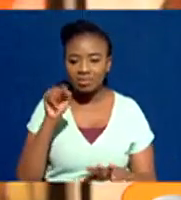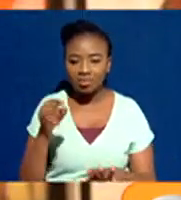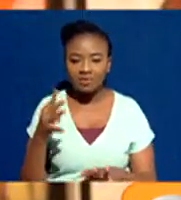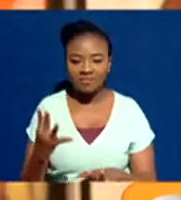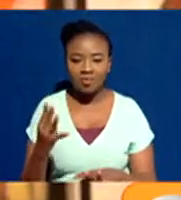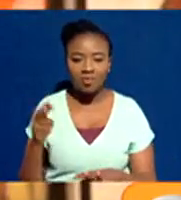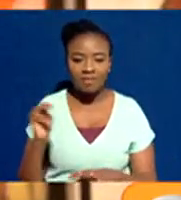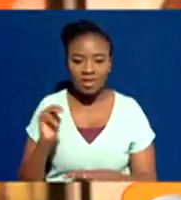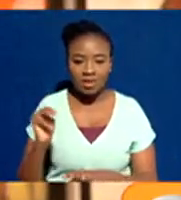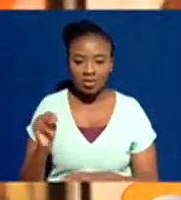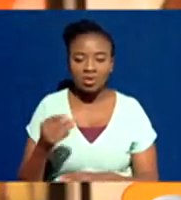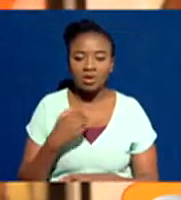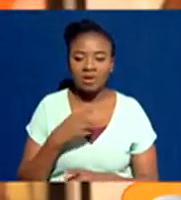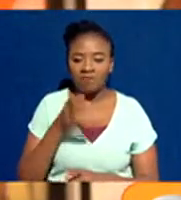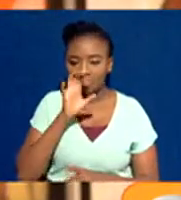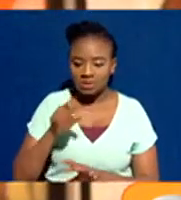irrigation.